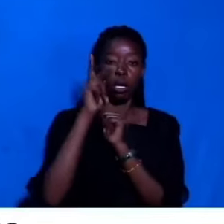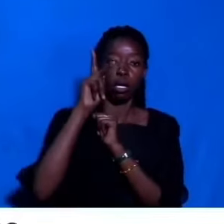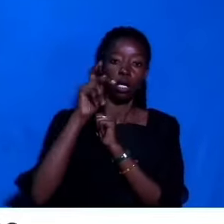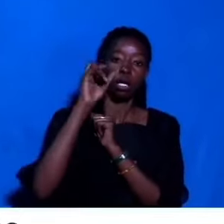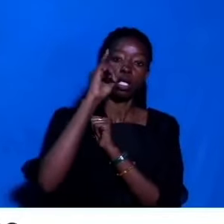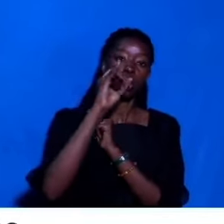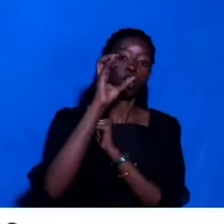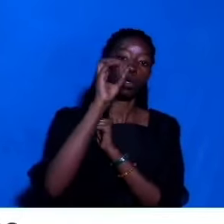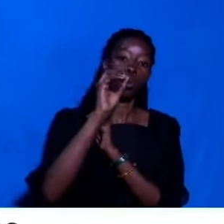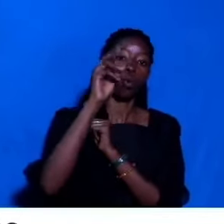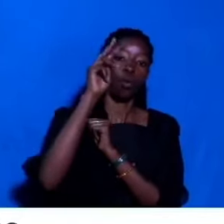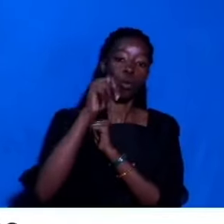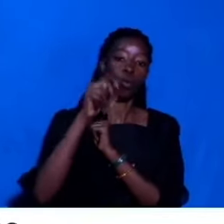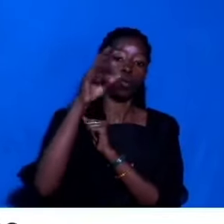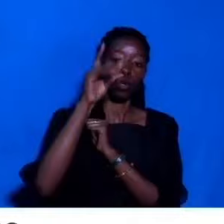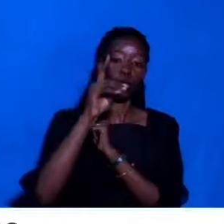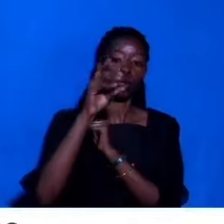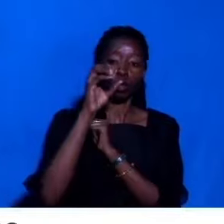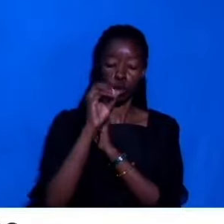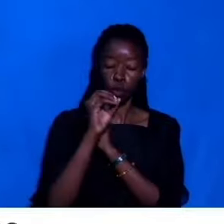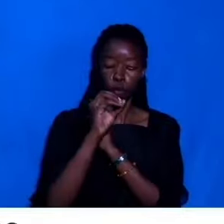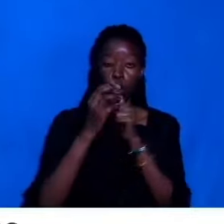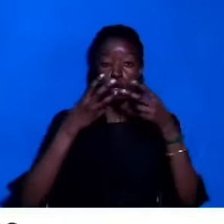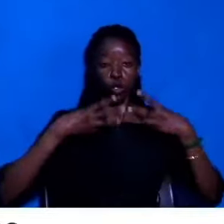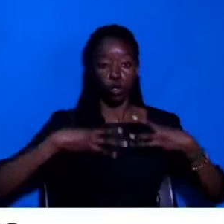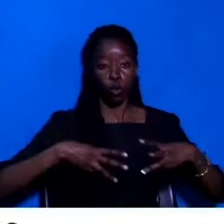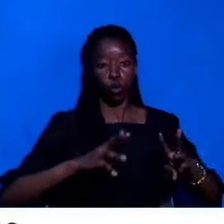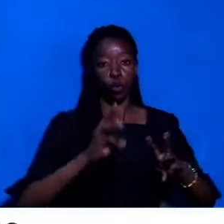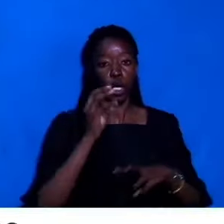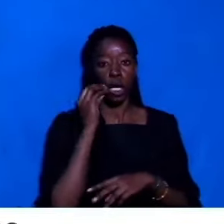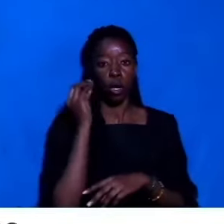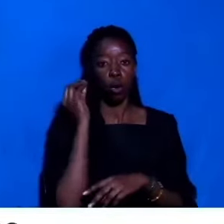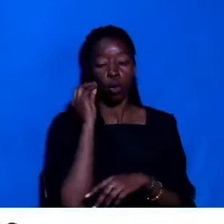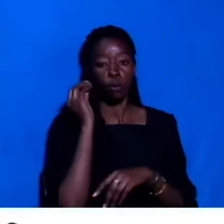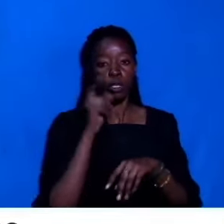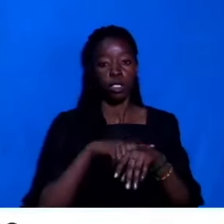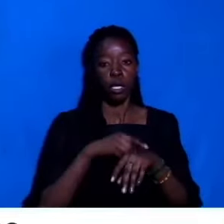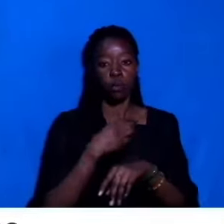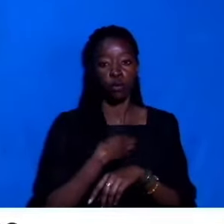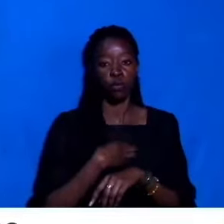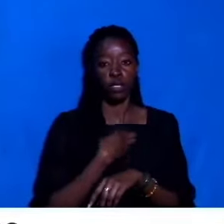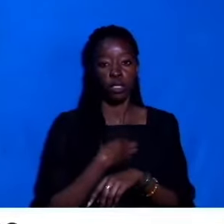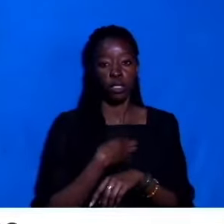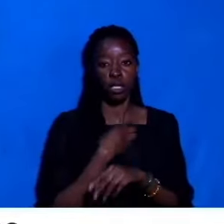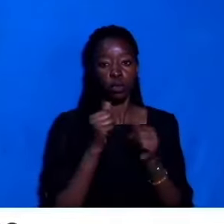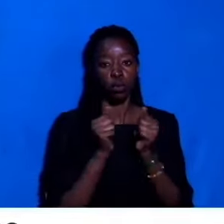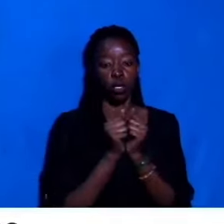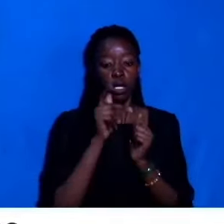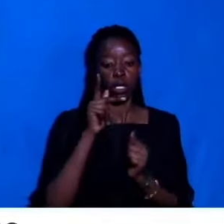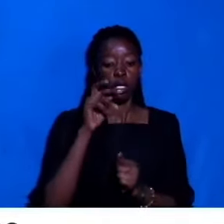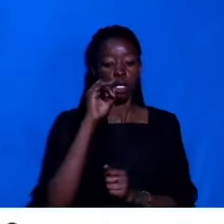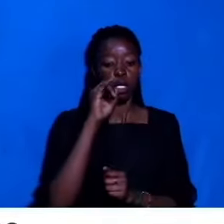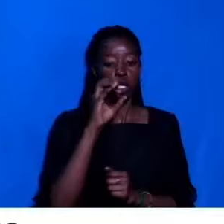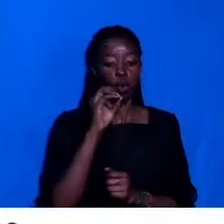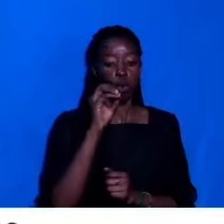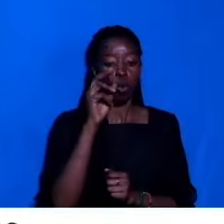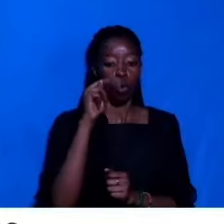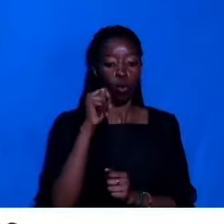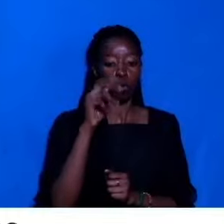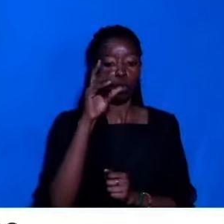with kiondo. So on your way home, as you visited with kiondo, on your way home,